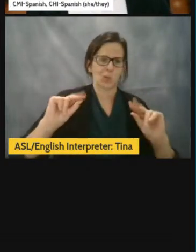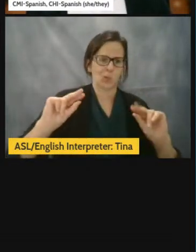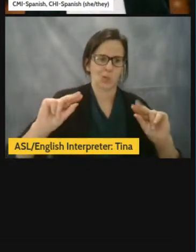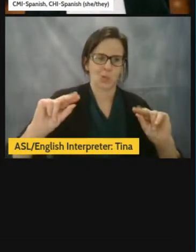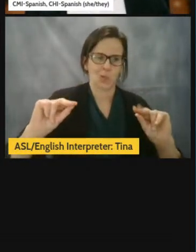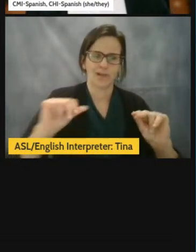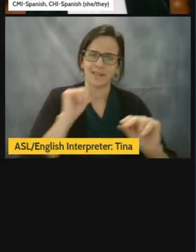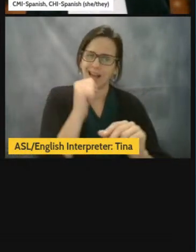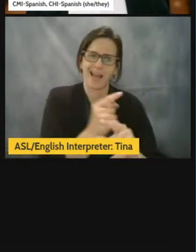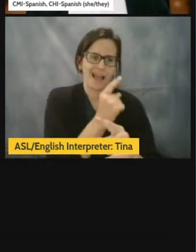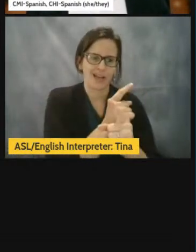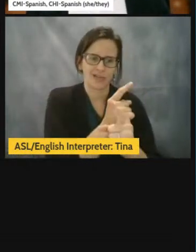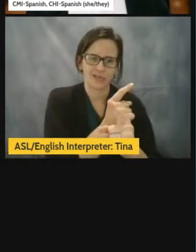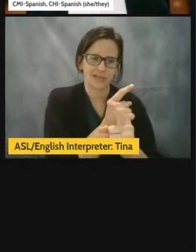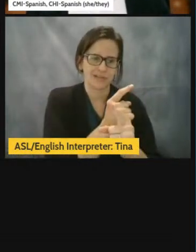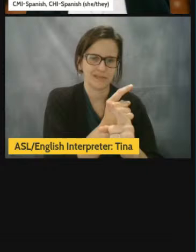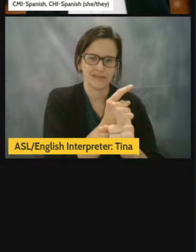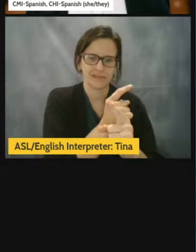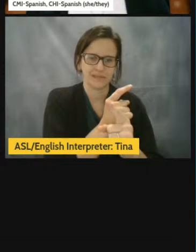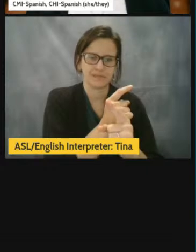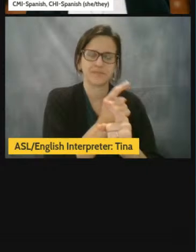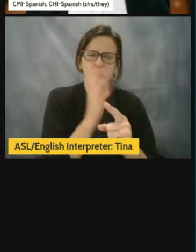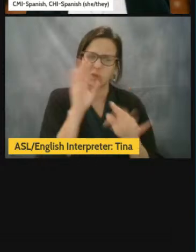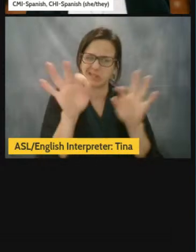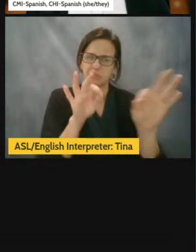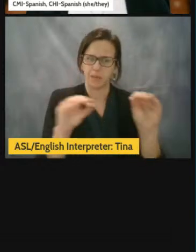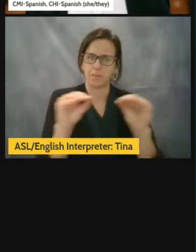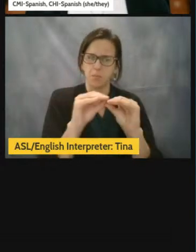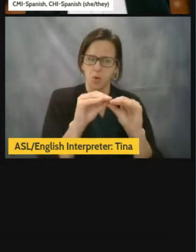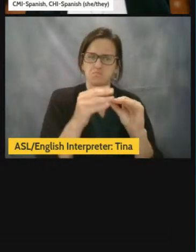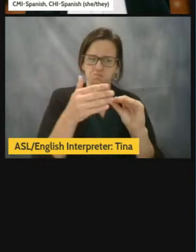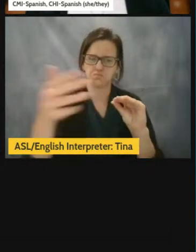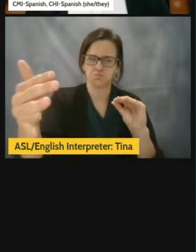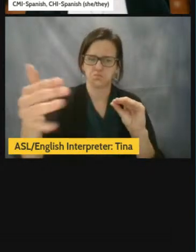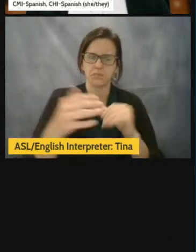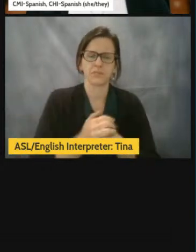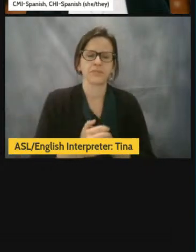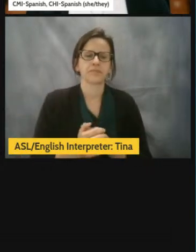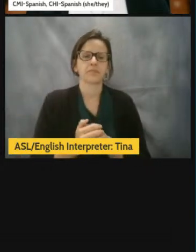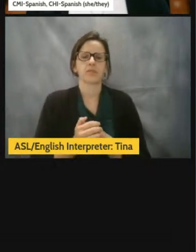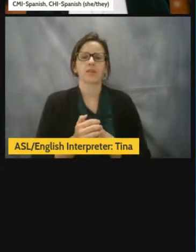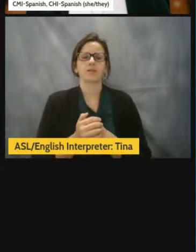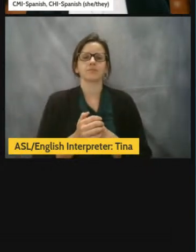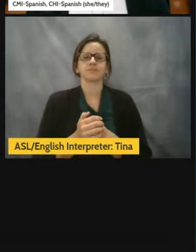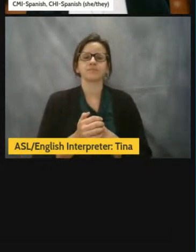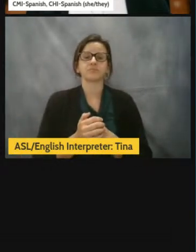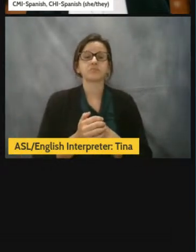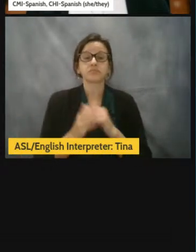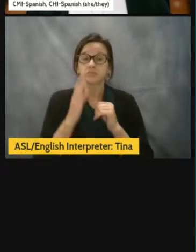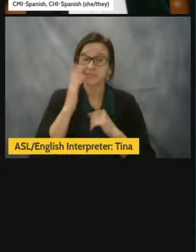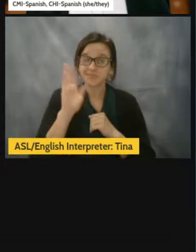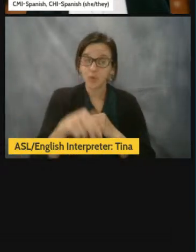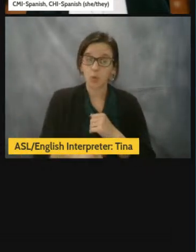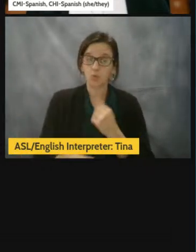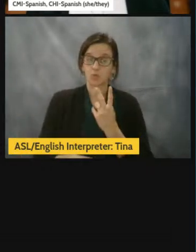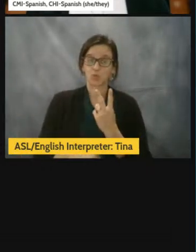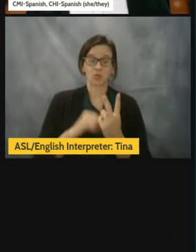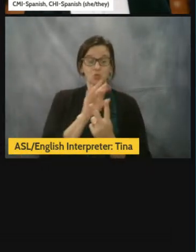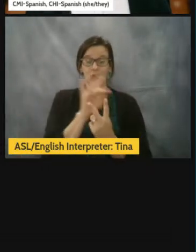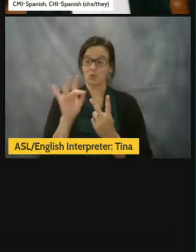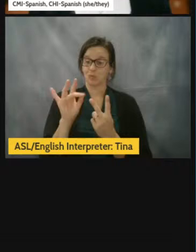accurate. We're going to talk about that in a second. Now, these aren't the only two possibilities, though.